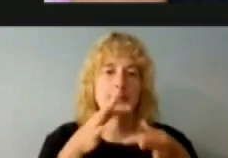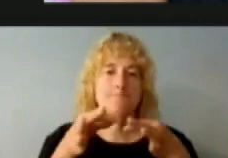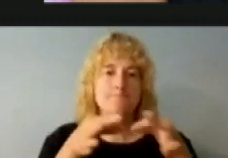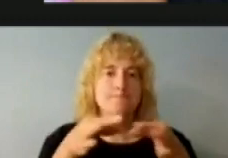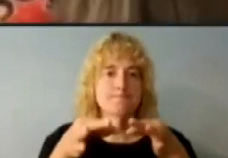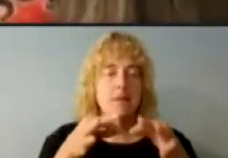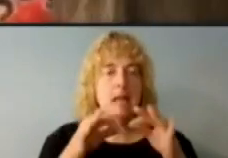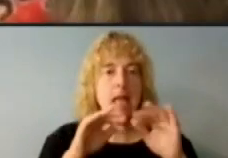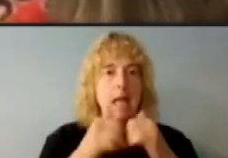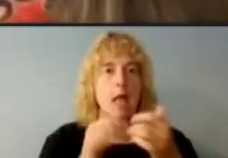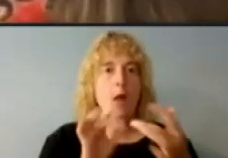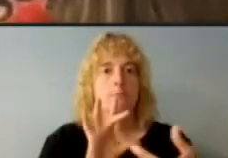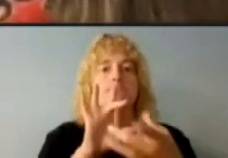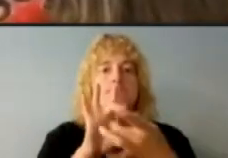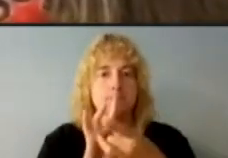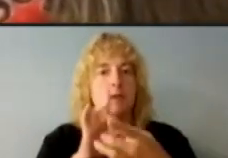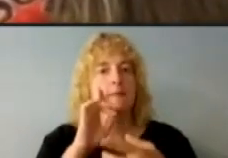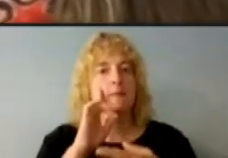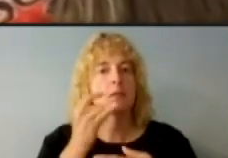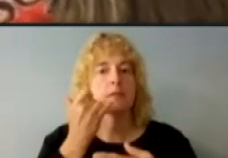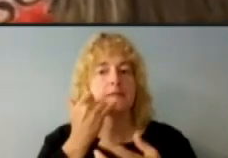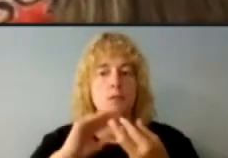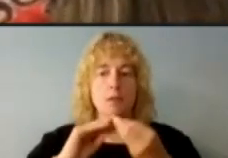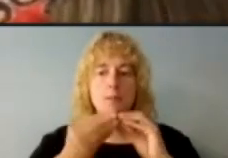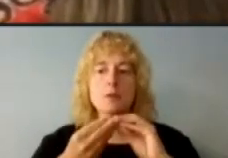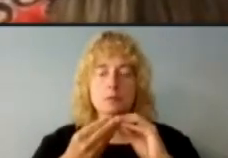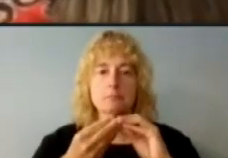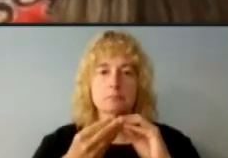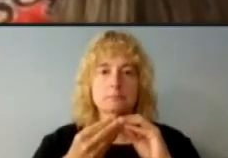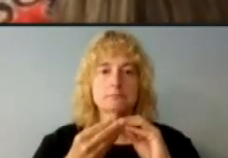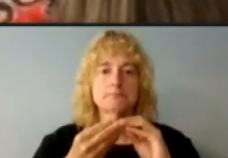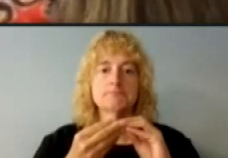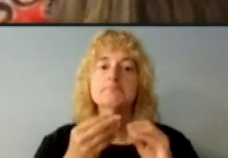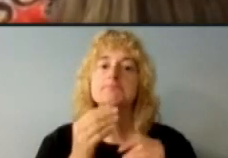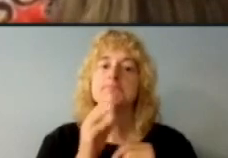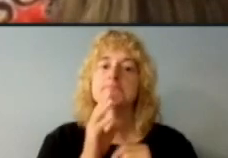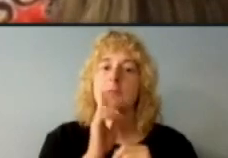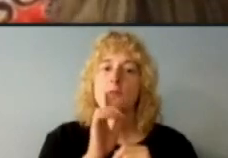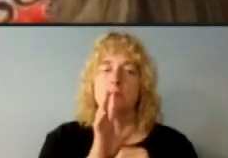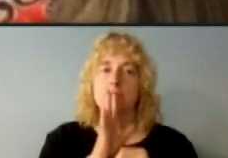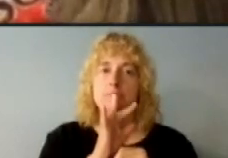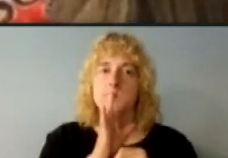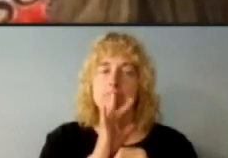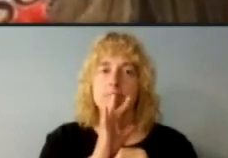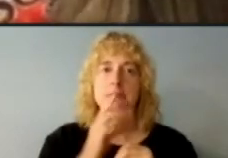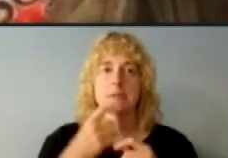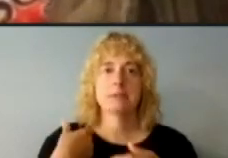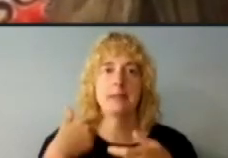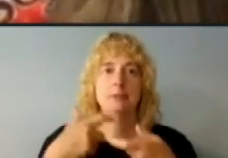por favor, únese para la traducción en español. Habla al